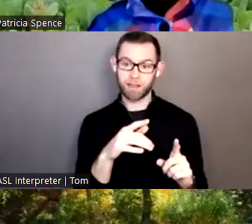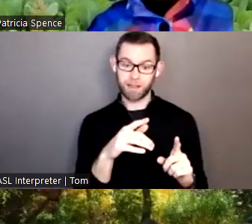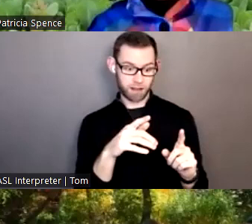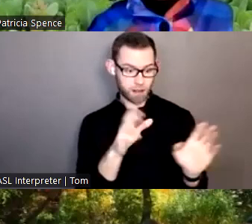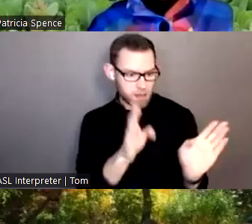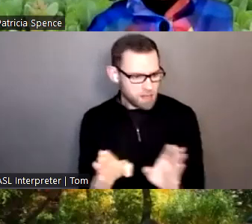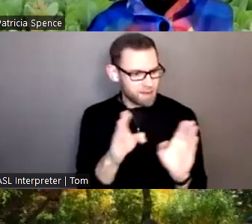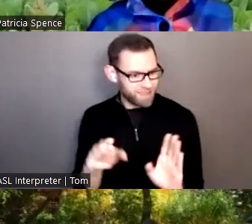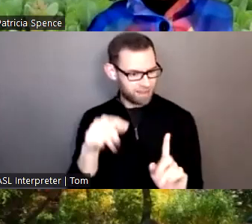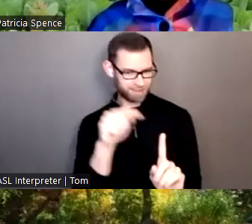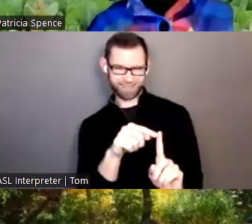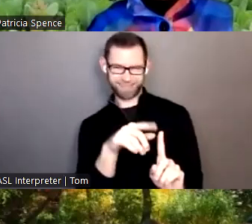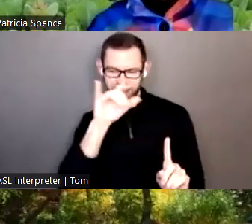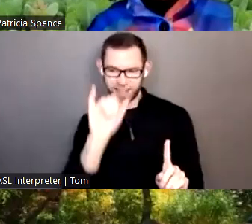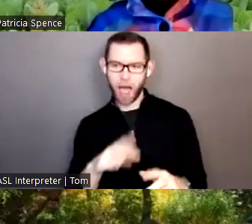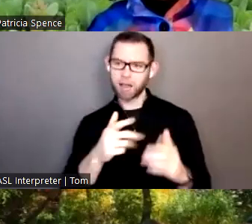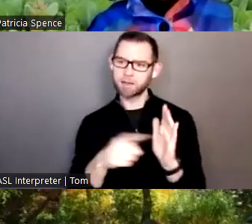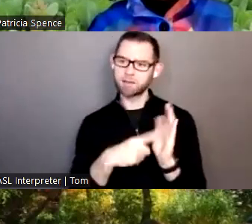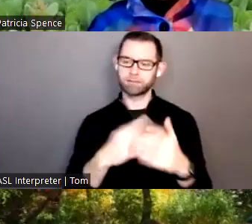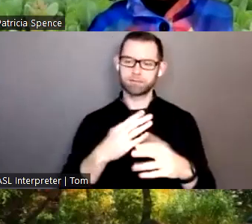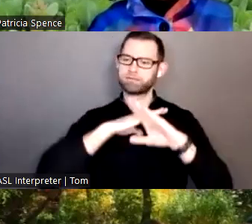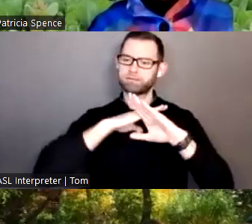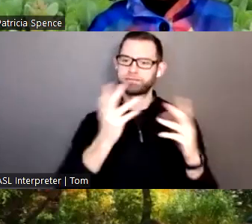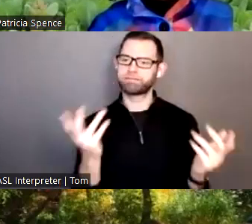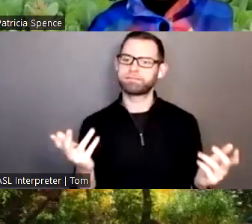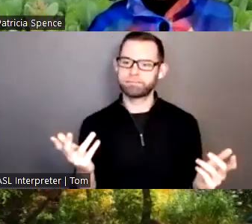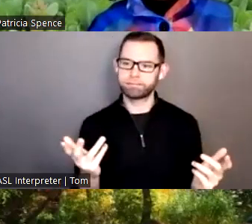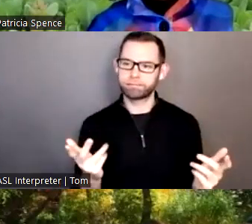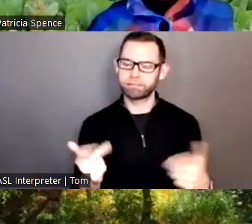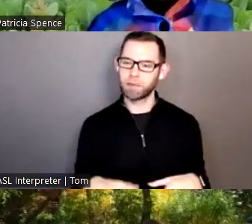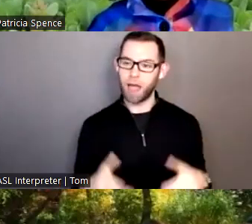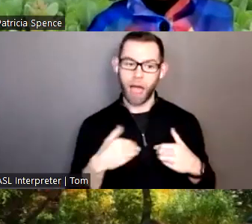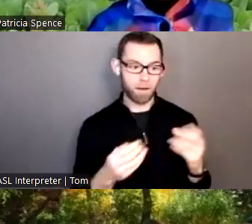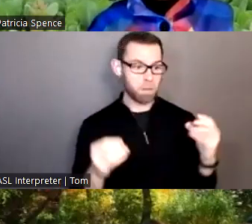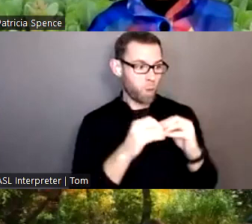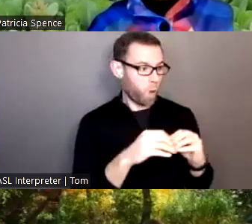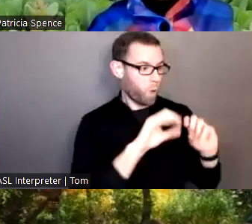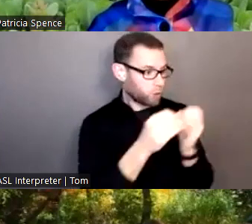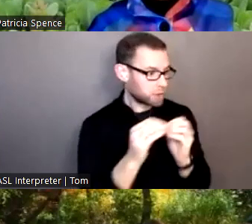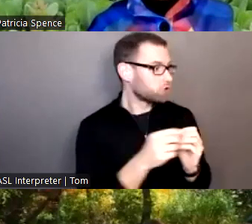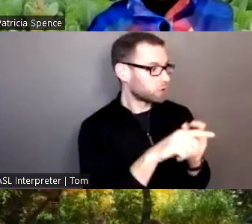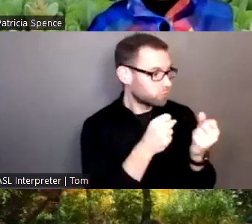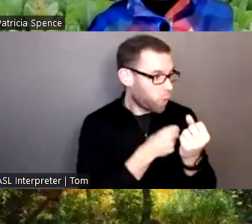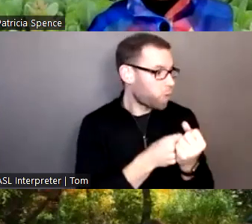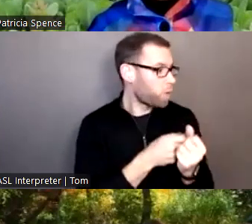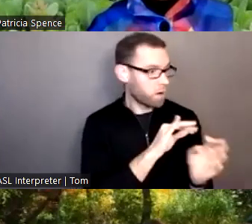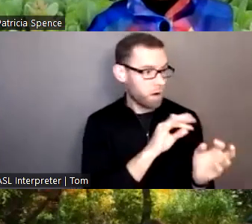of organization to be able to get a groundswell of support around a particular issue.